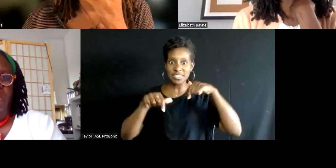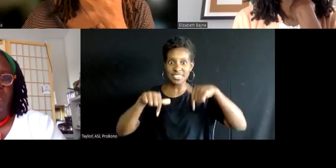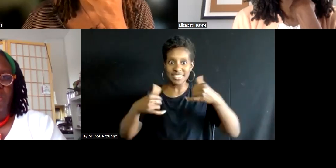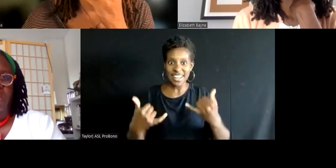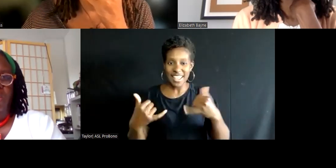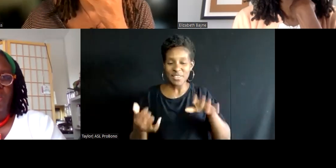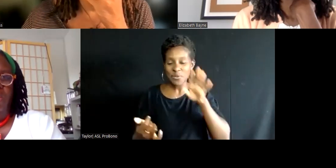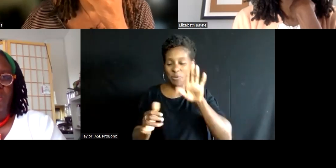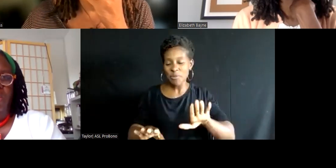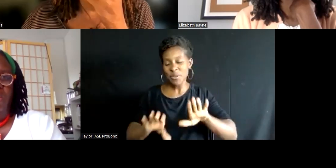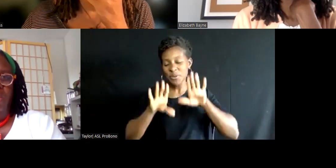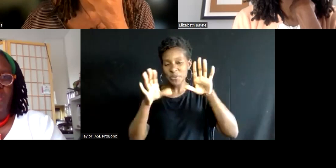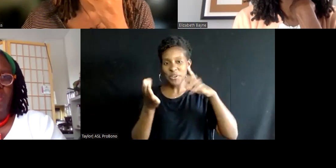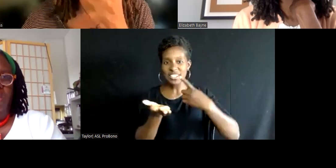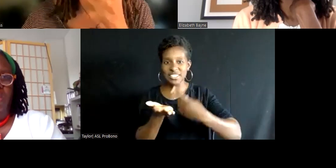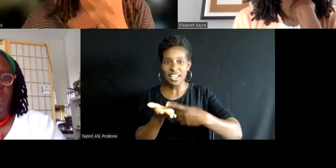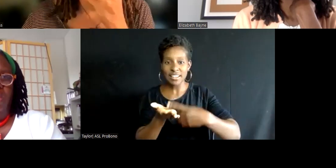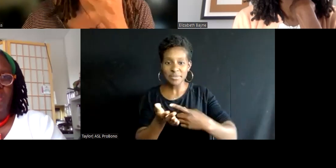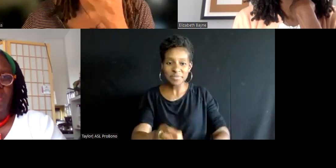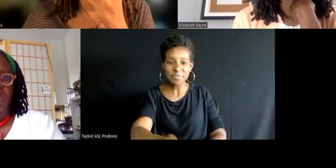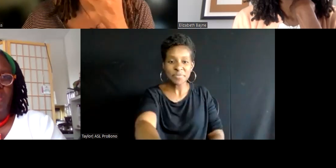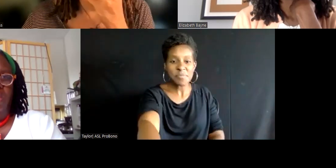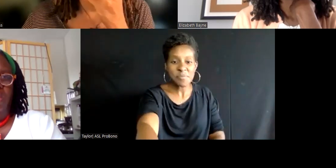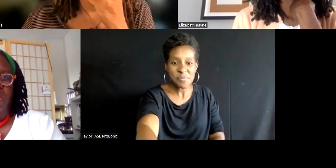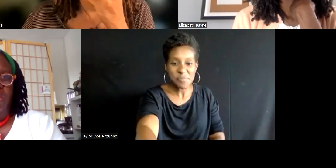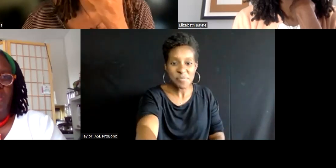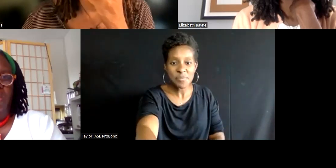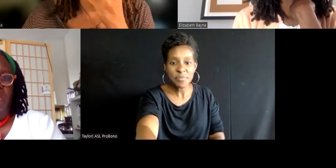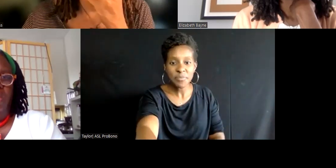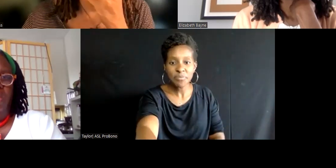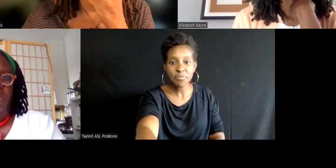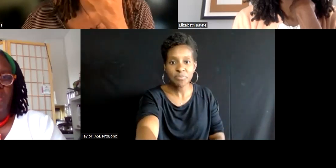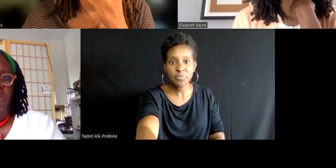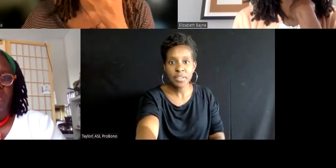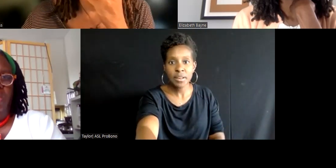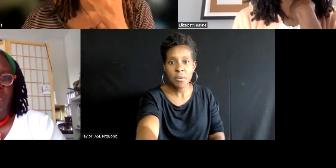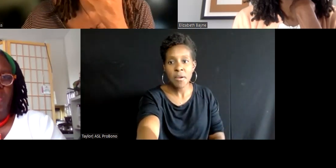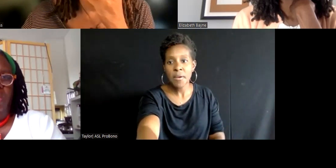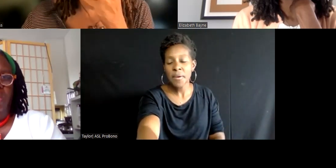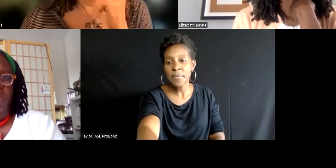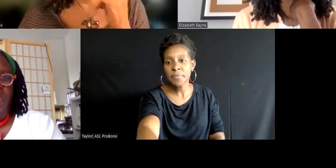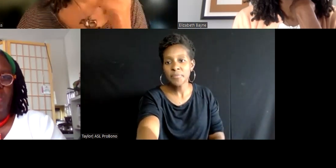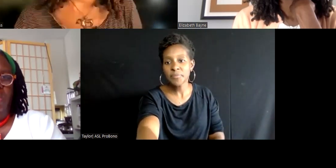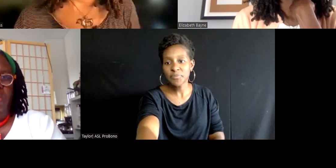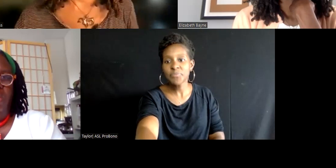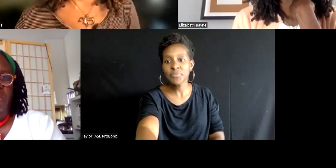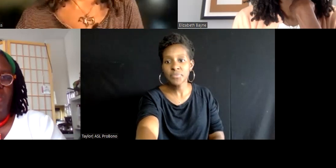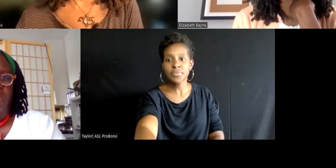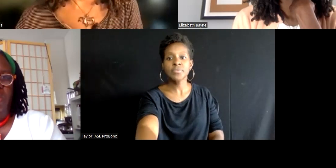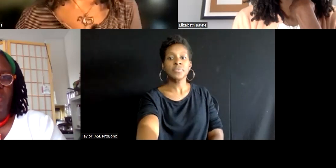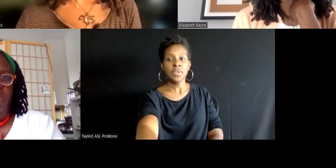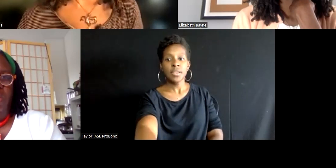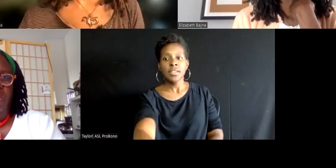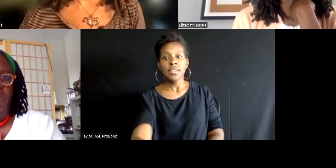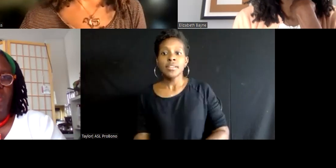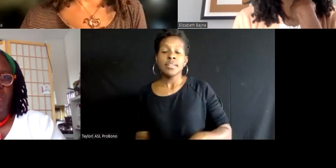great talk. If I could make a nod back to the flyer that was up just before this, it listed